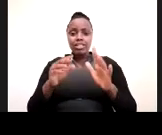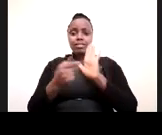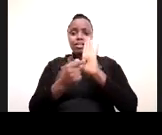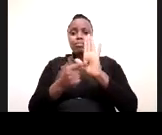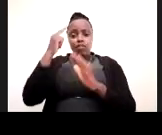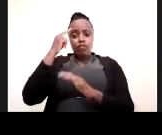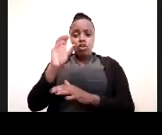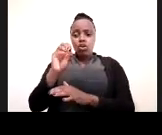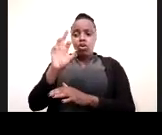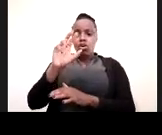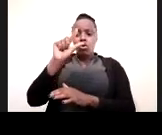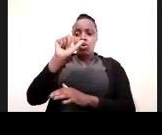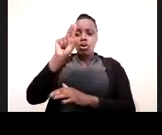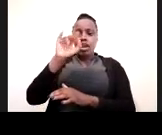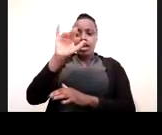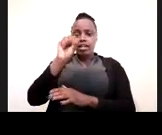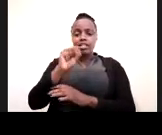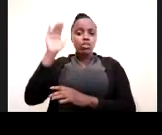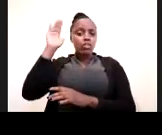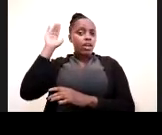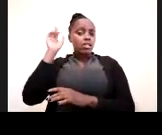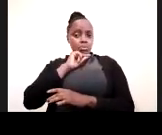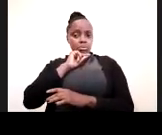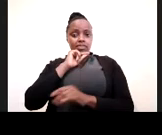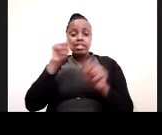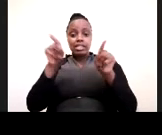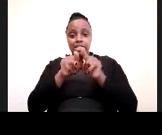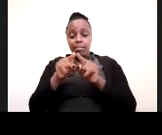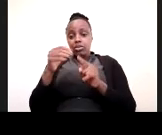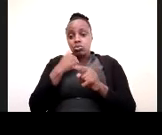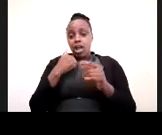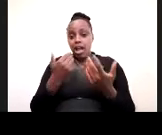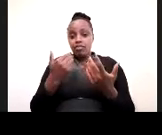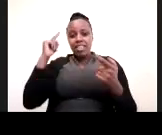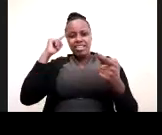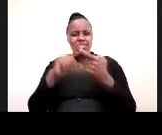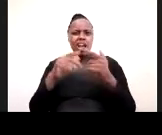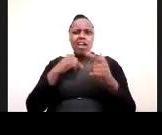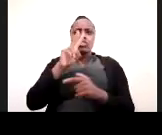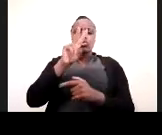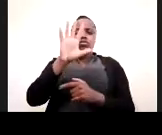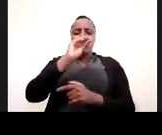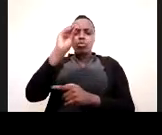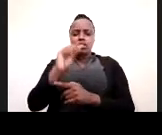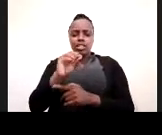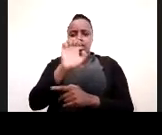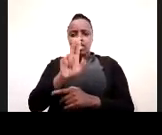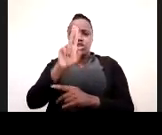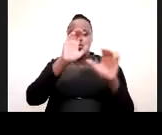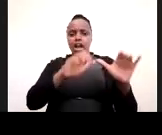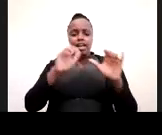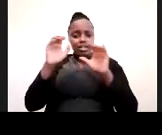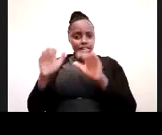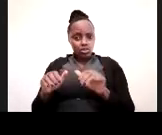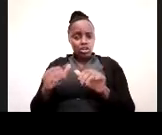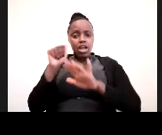As we've already heard, the aim is the target is to have 25% of EU agricultural land under